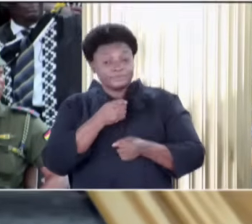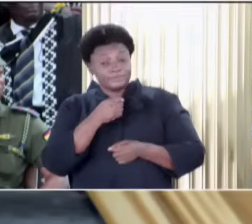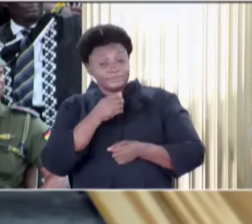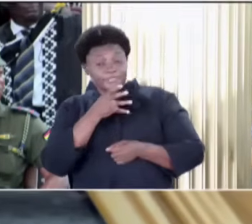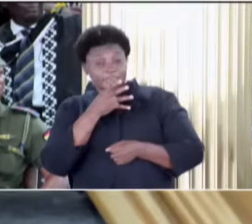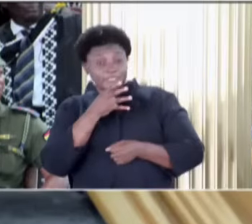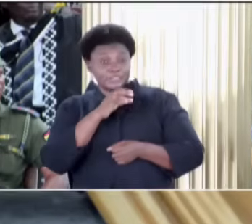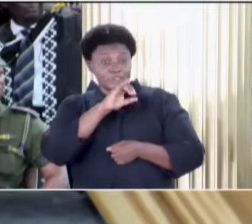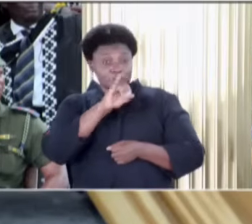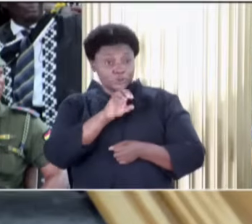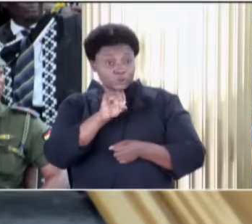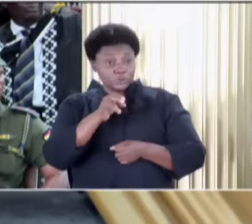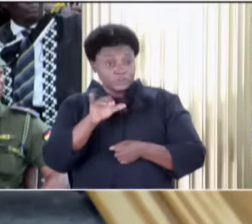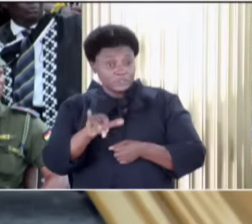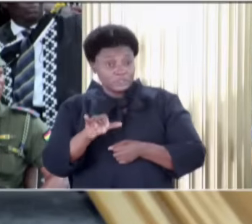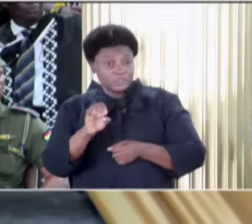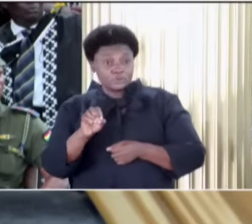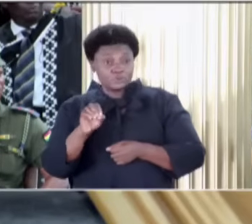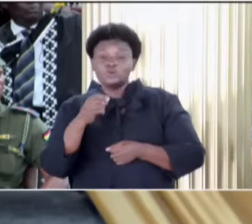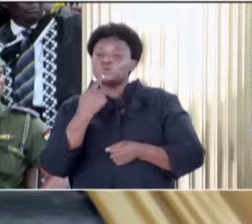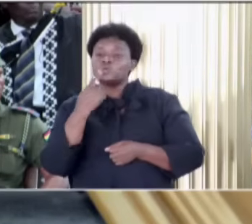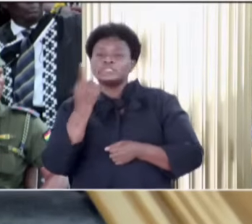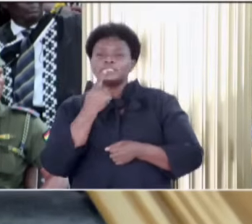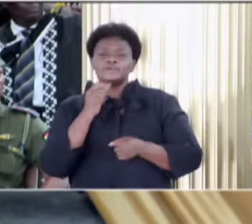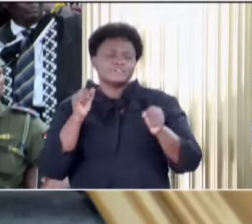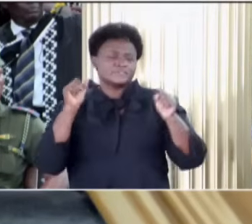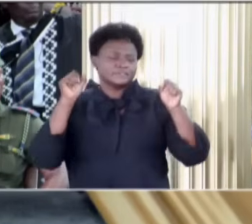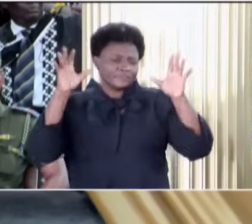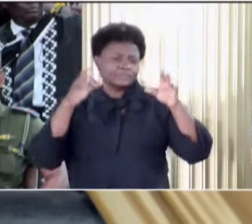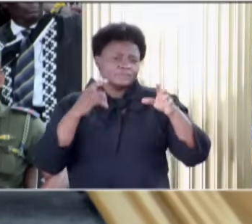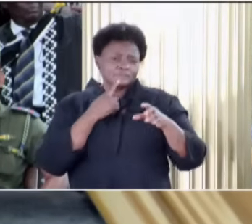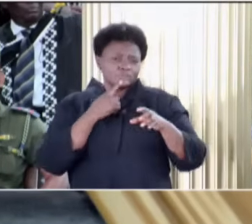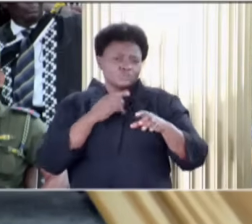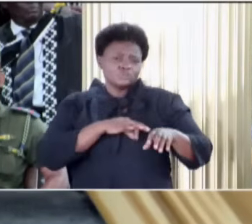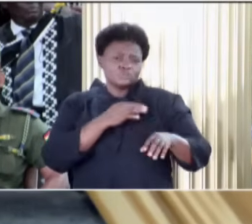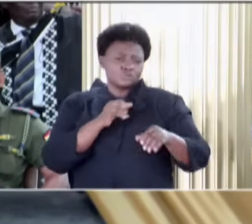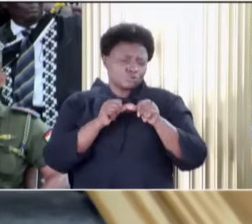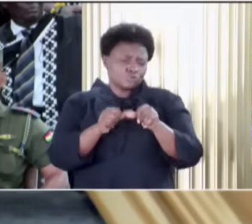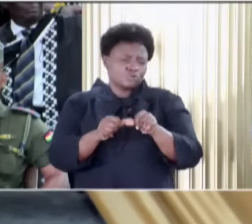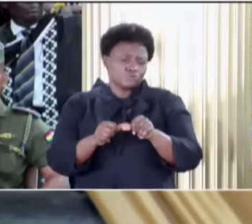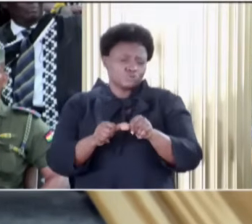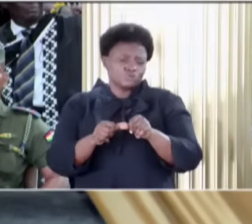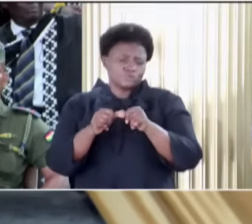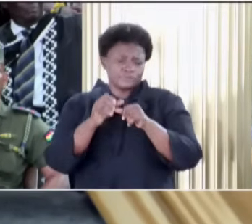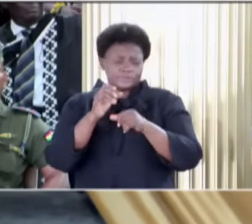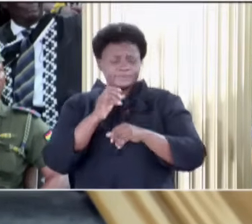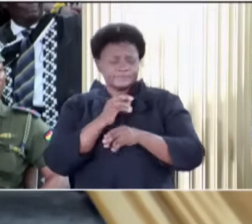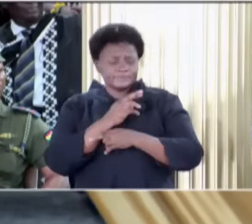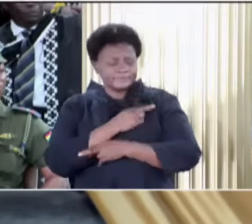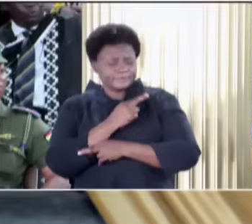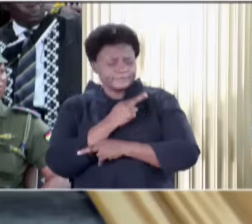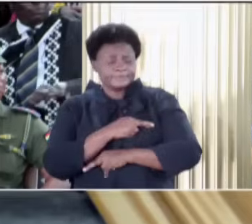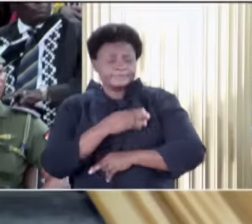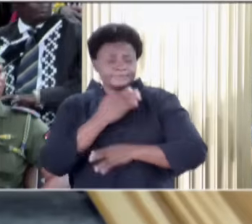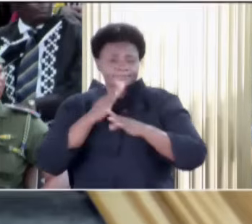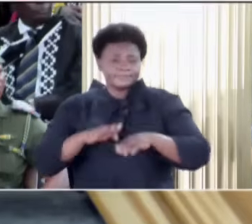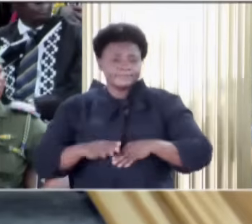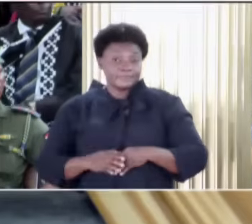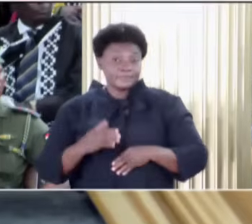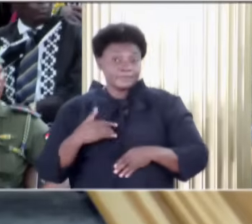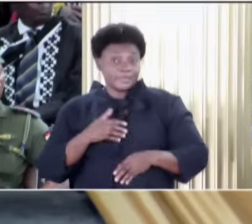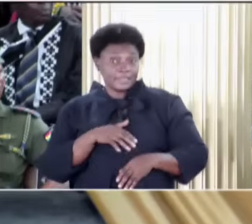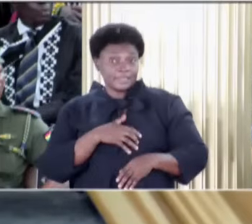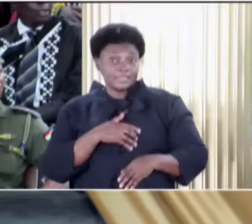Sapong, who never gave up on me. May her amazing soul continue to rest in perfect peace. My heart goes out